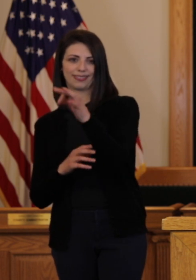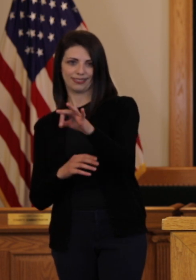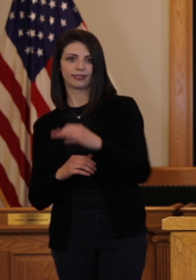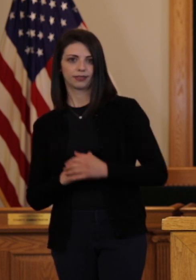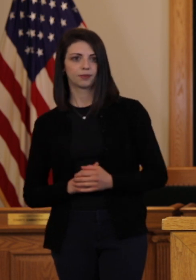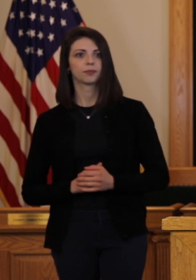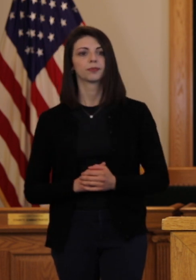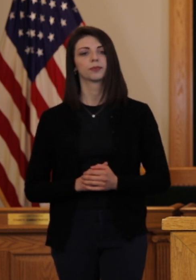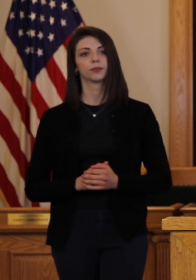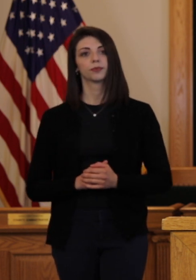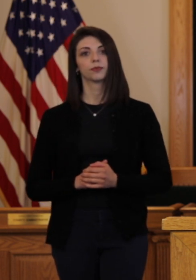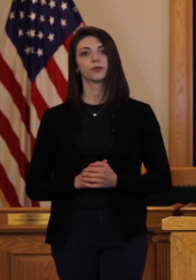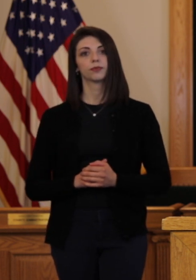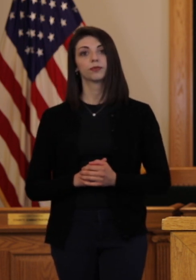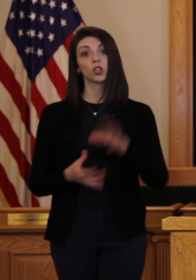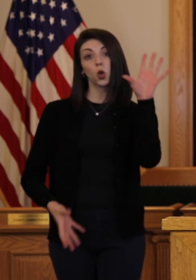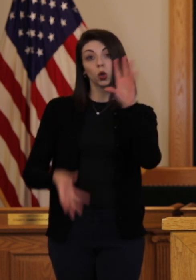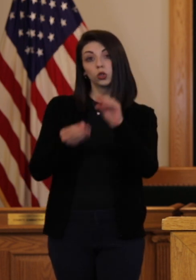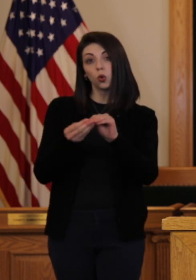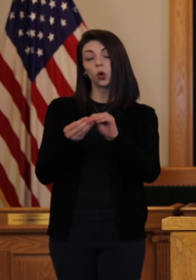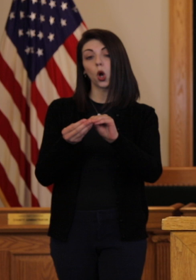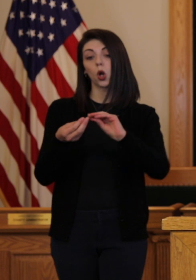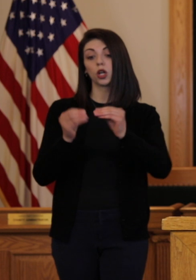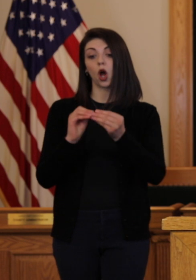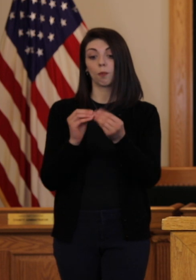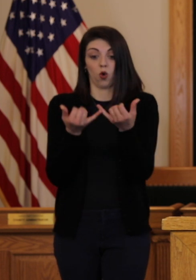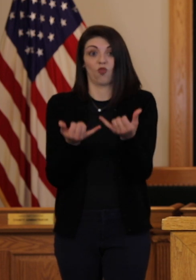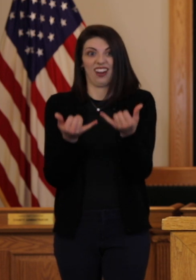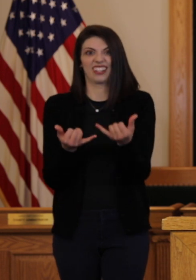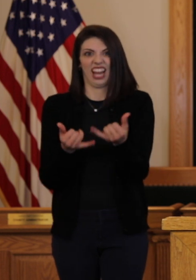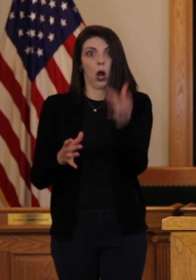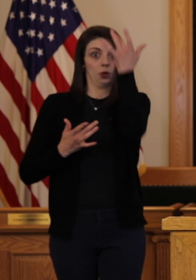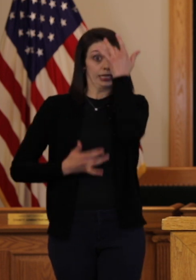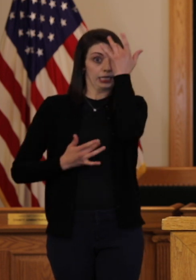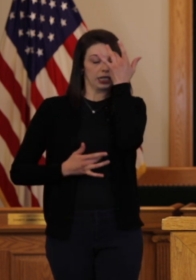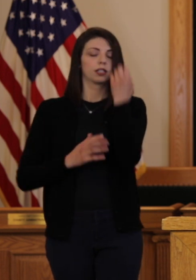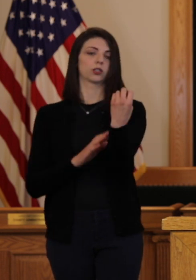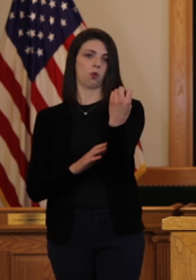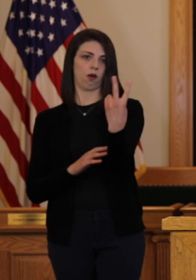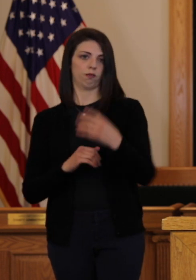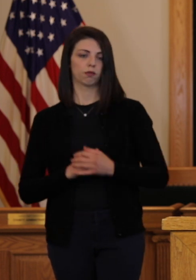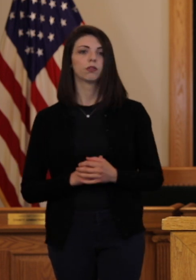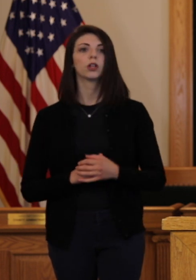COVID-19. The total number of active positive cases is 12. We've had